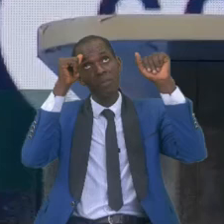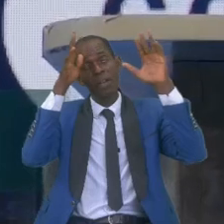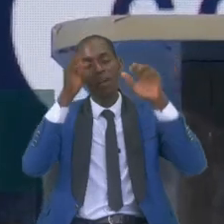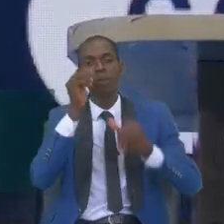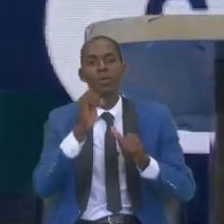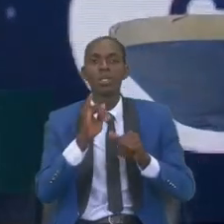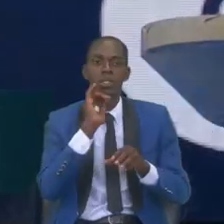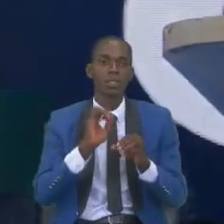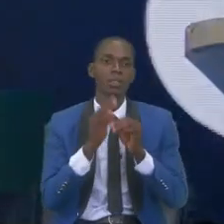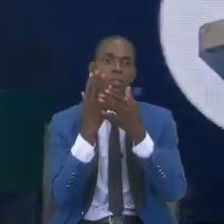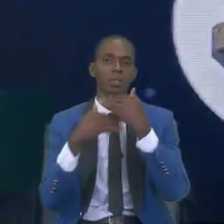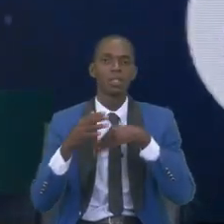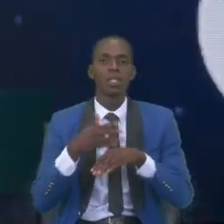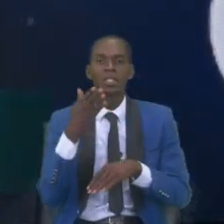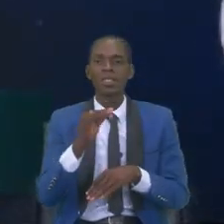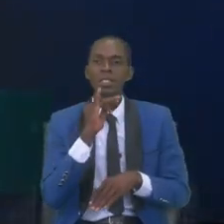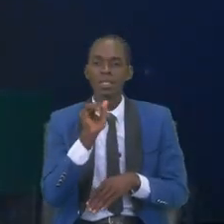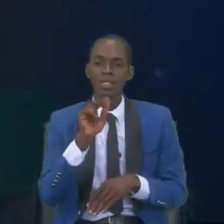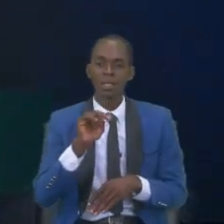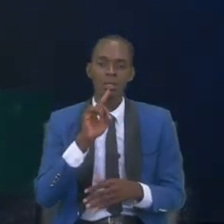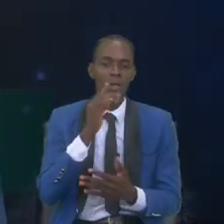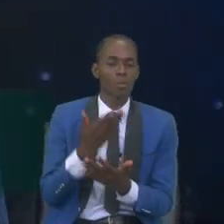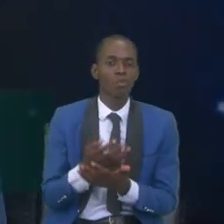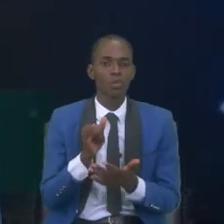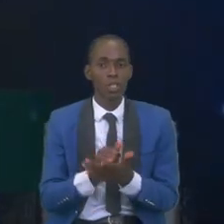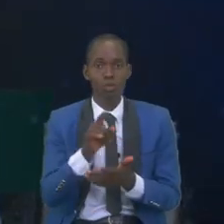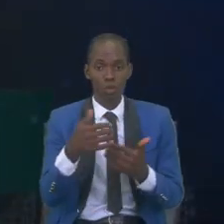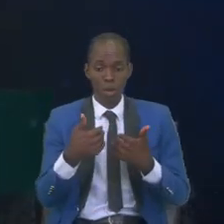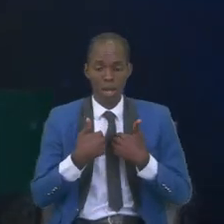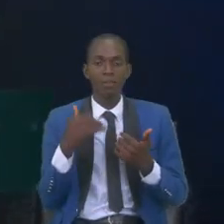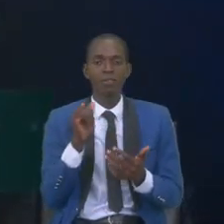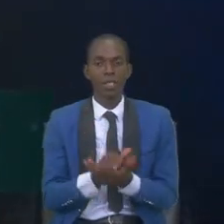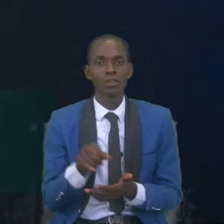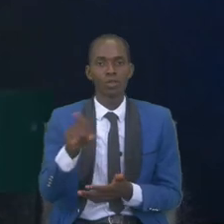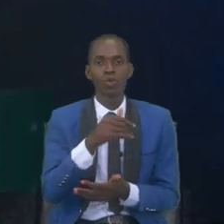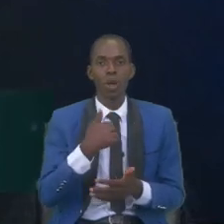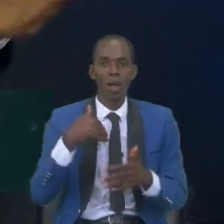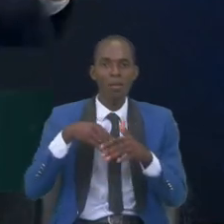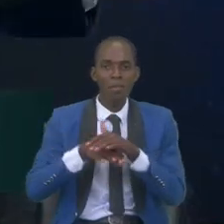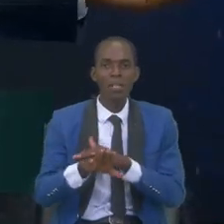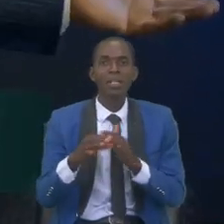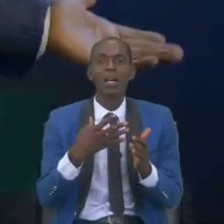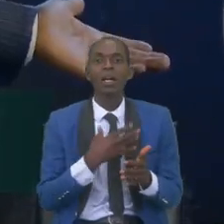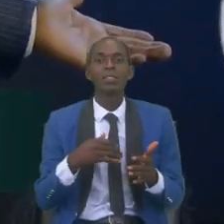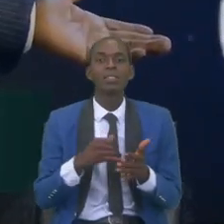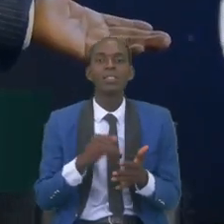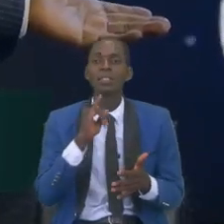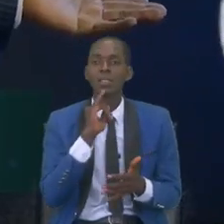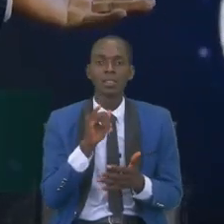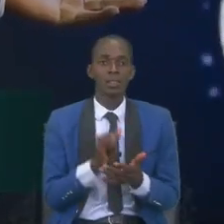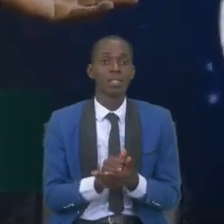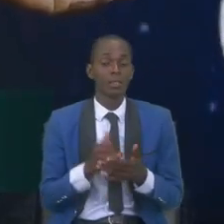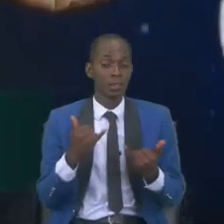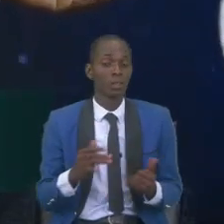heaven. There's an evidence you have that you have entered, and it is that now you didn't know this before,